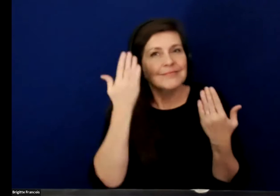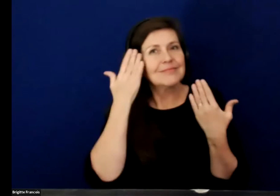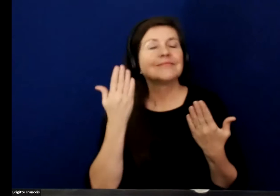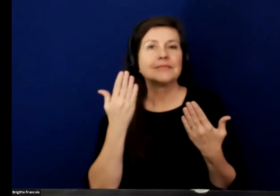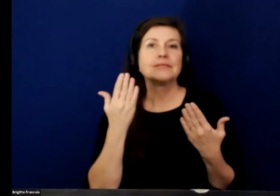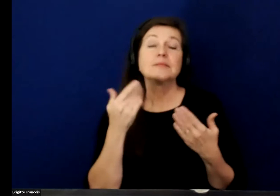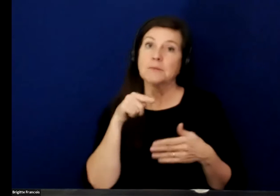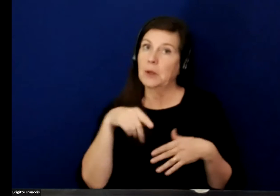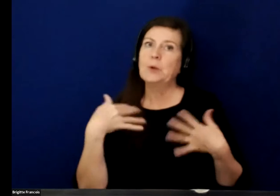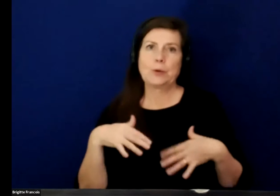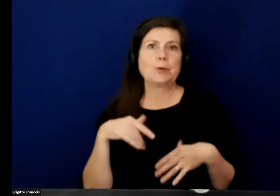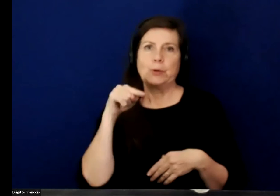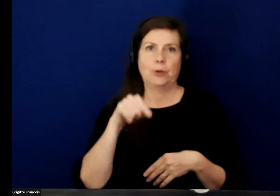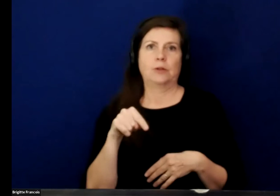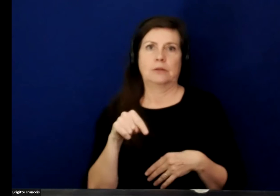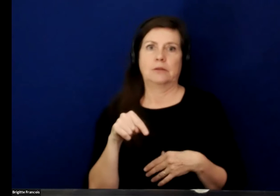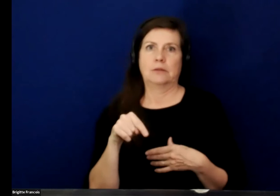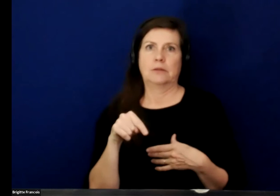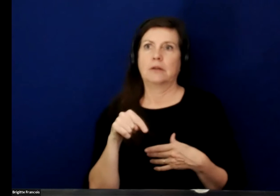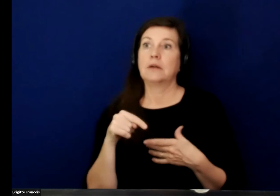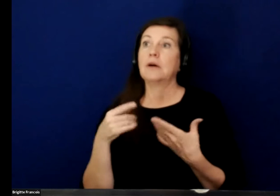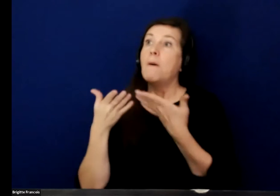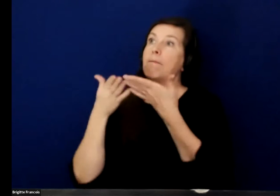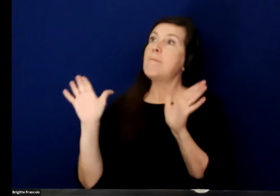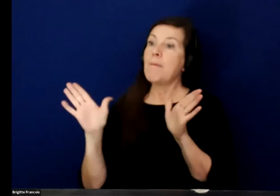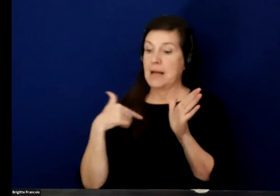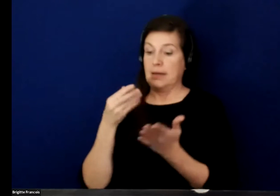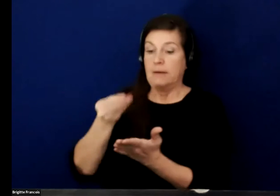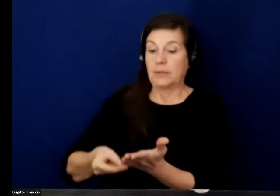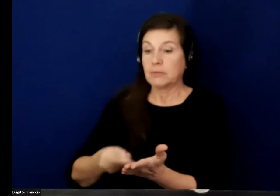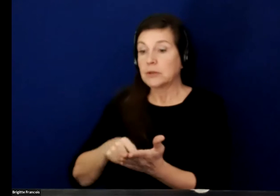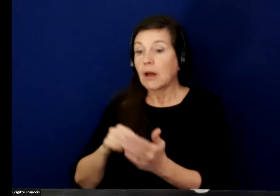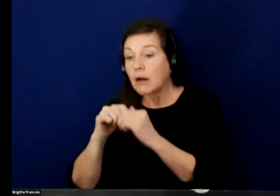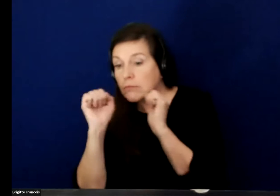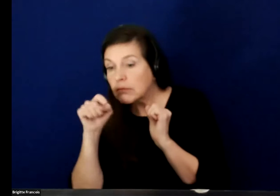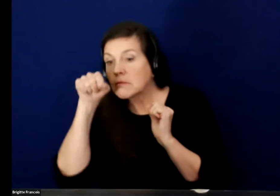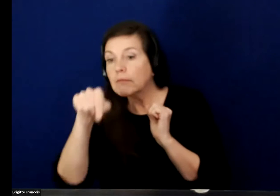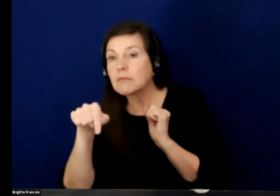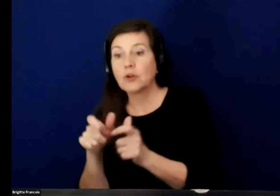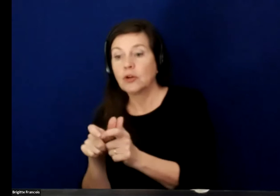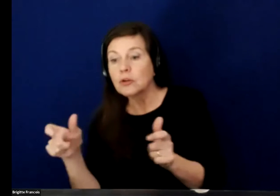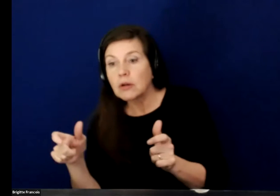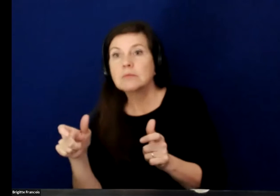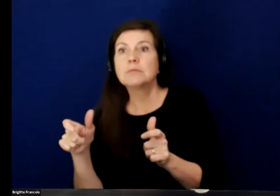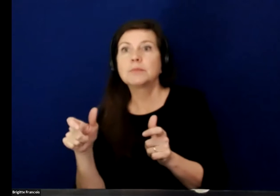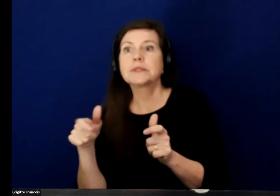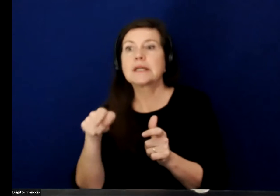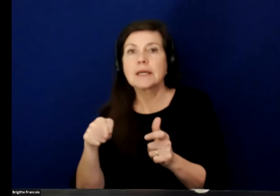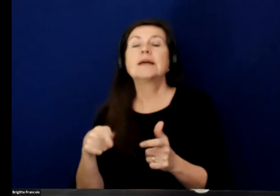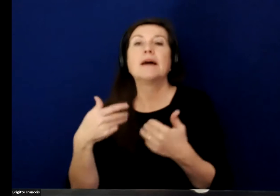tool to use in public procurement. But I think also that is very strategically